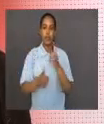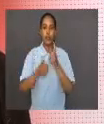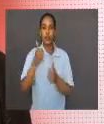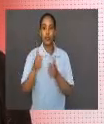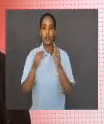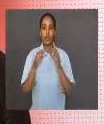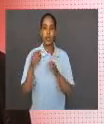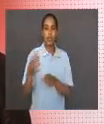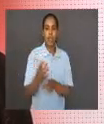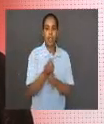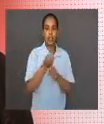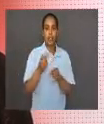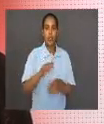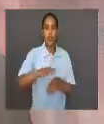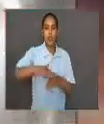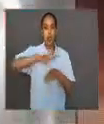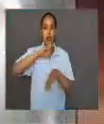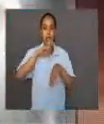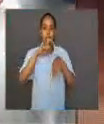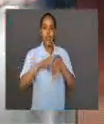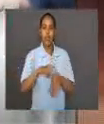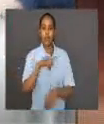which takes more time.